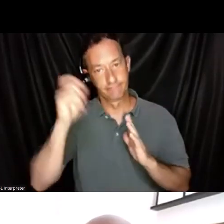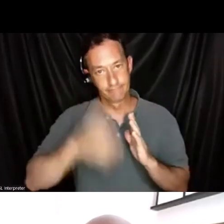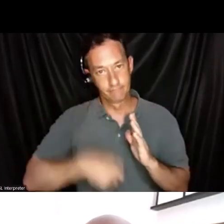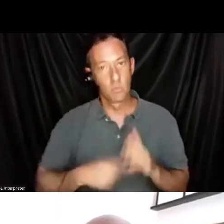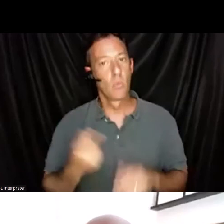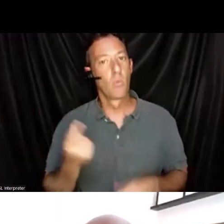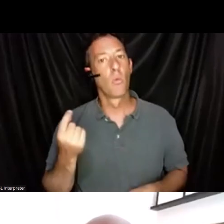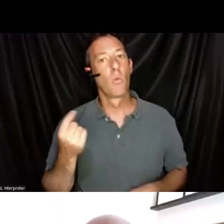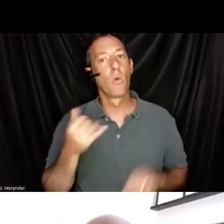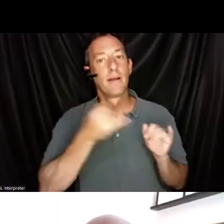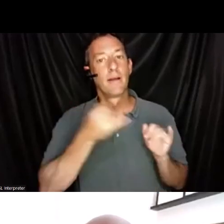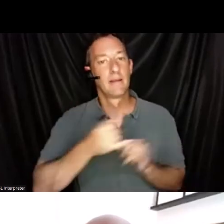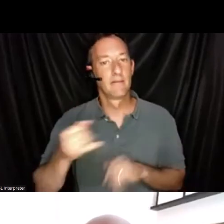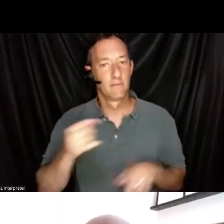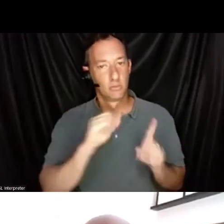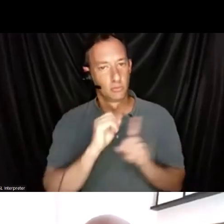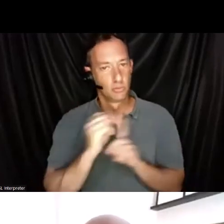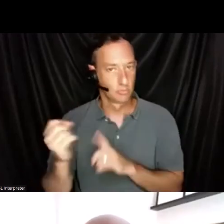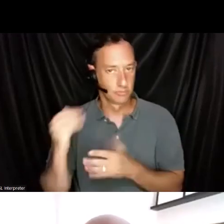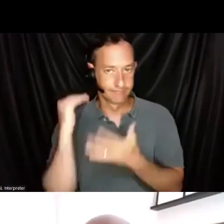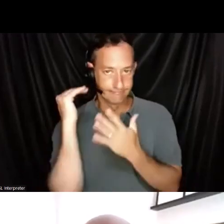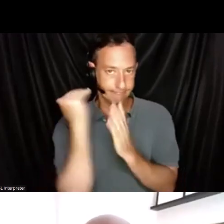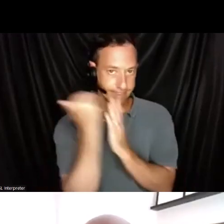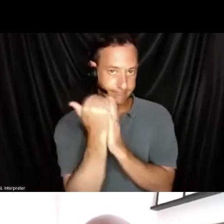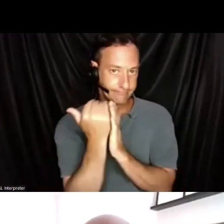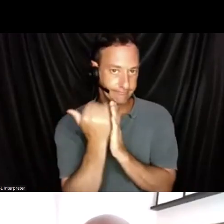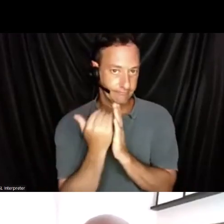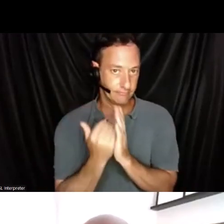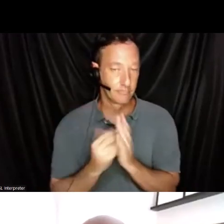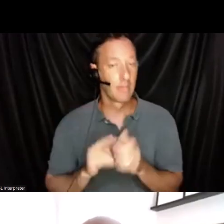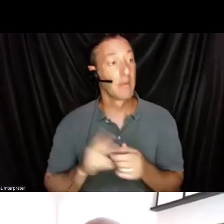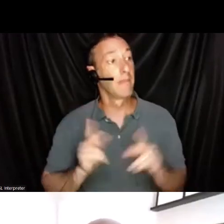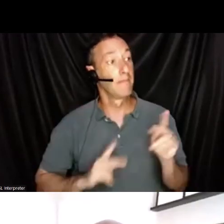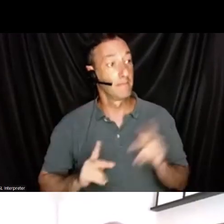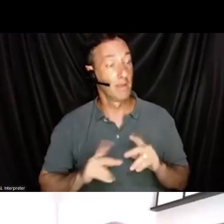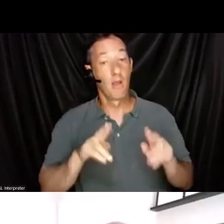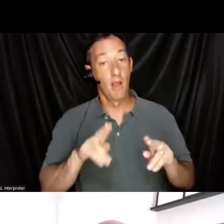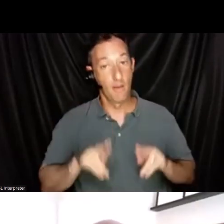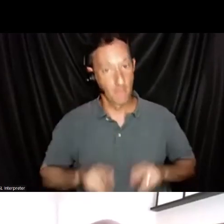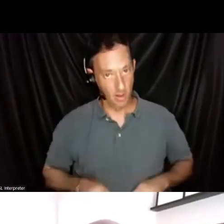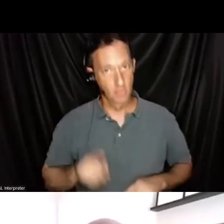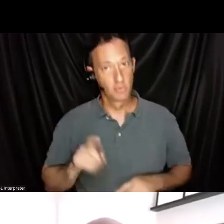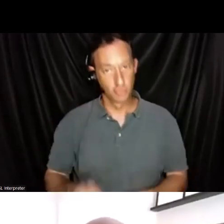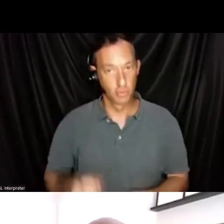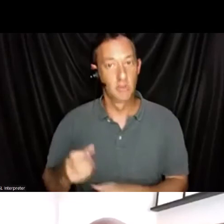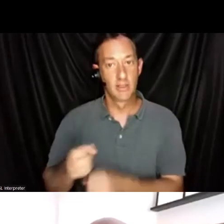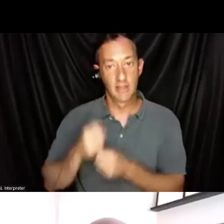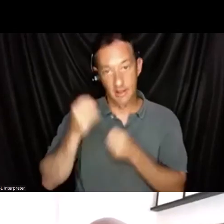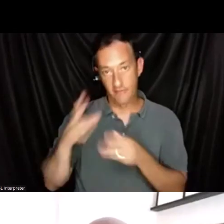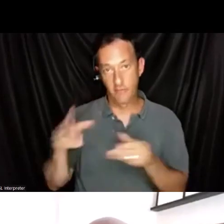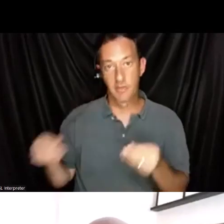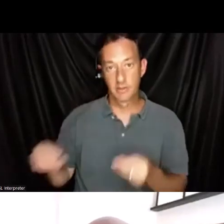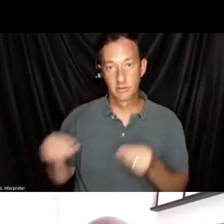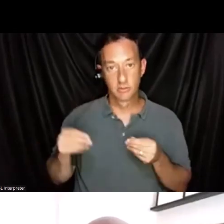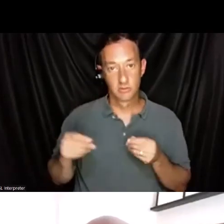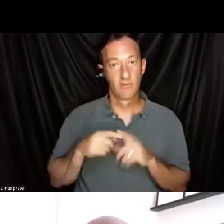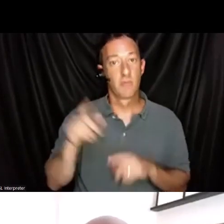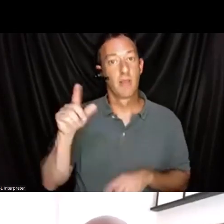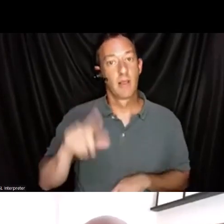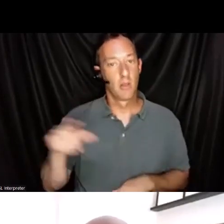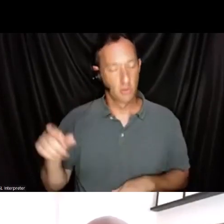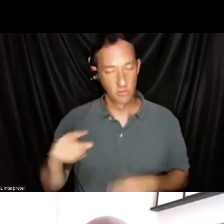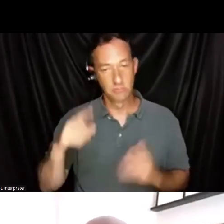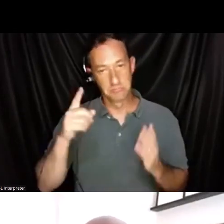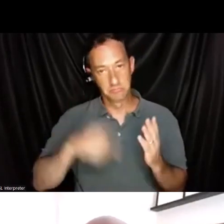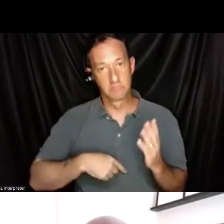individual circumstances are. So people who are applying should get information from the landlord that says, we will